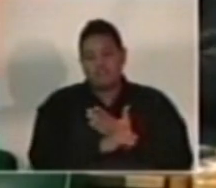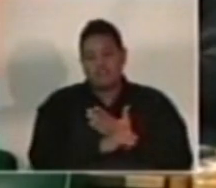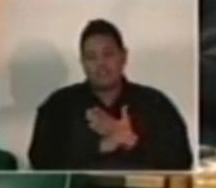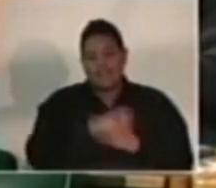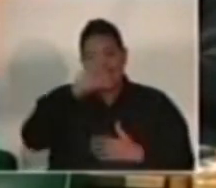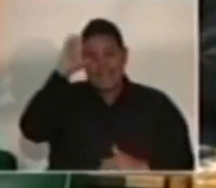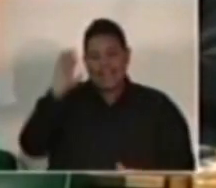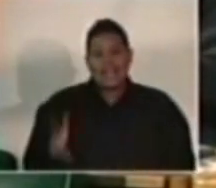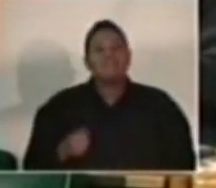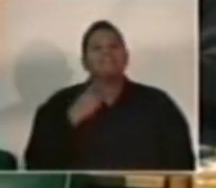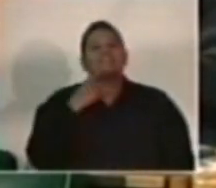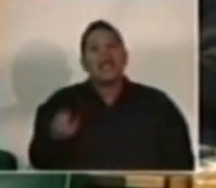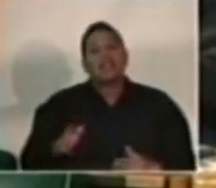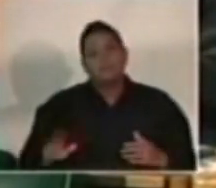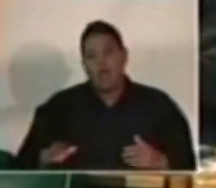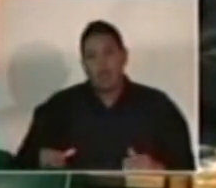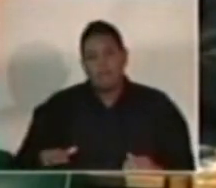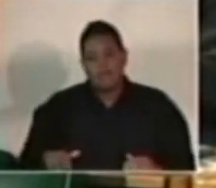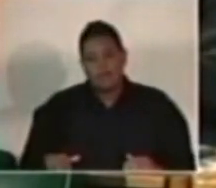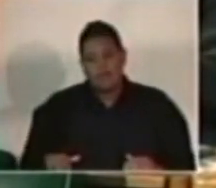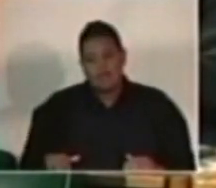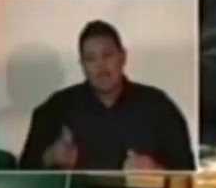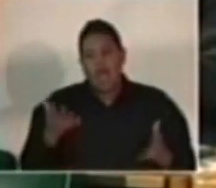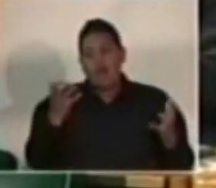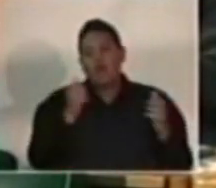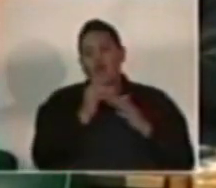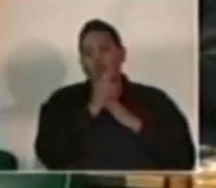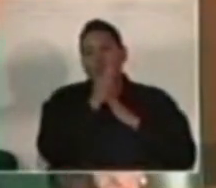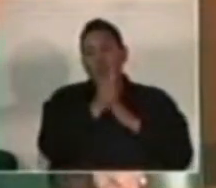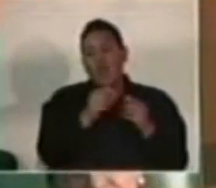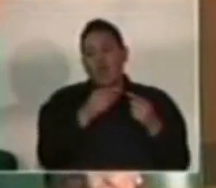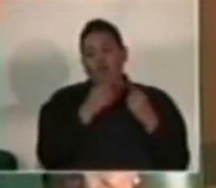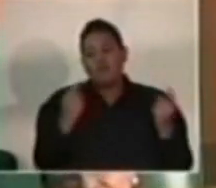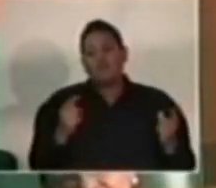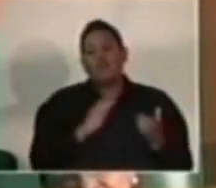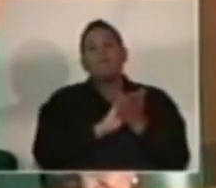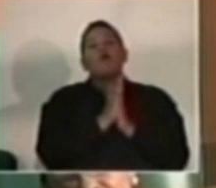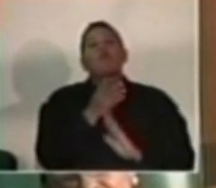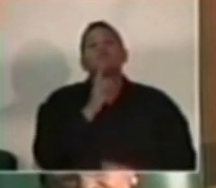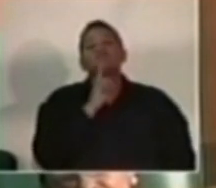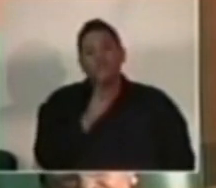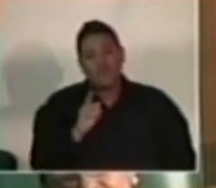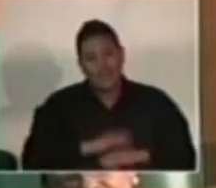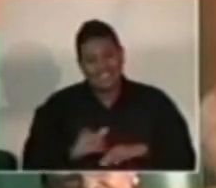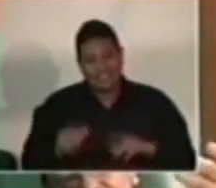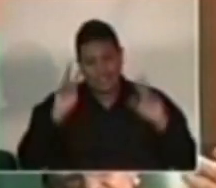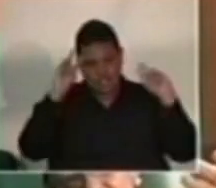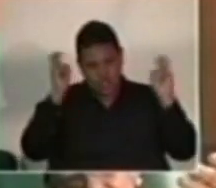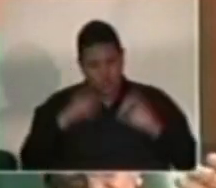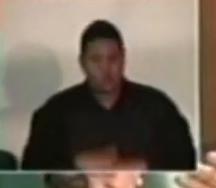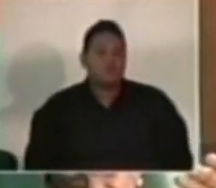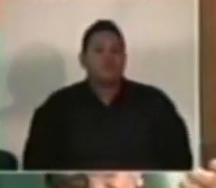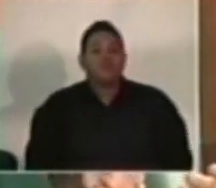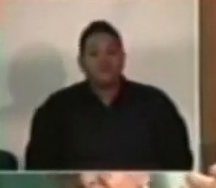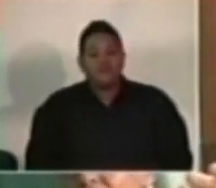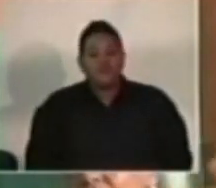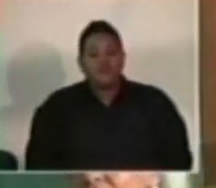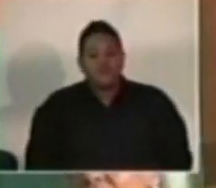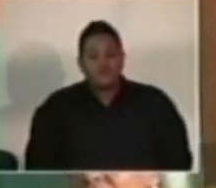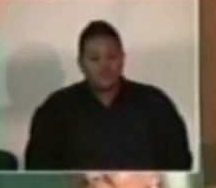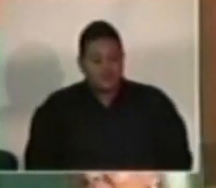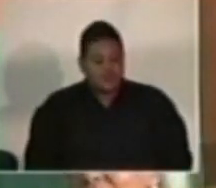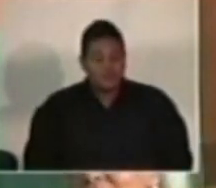in this parliament. And I want the leader of the opposition to be truthful on this matter. Mr. Speaker. Could you specify exactly